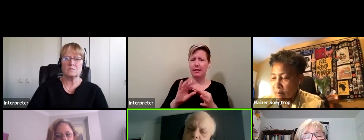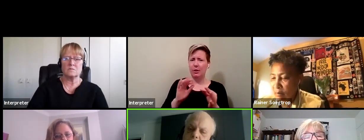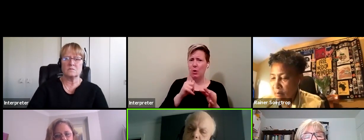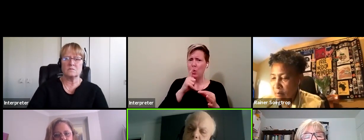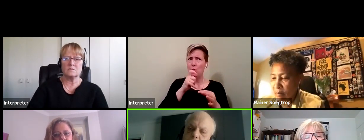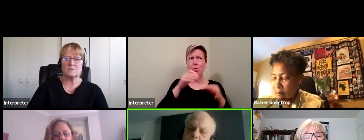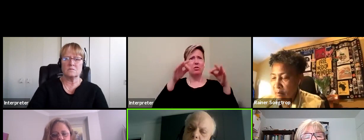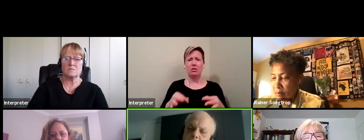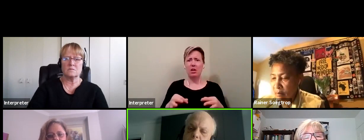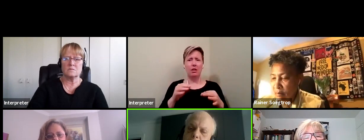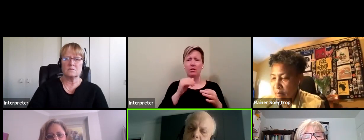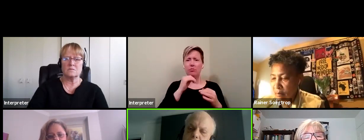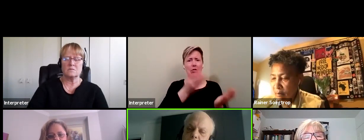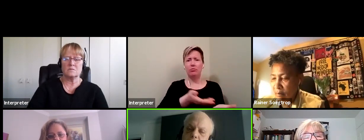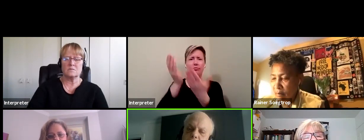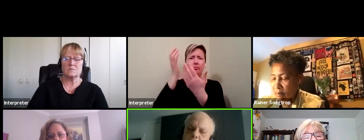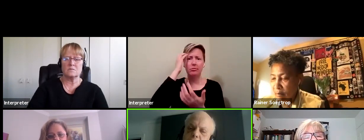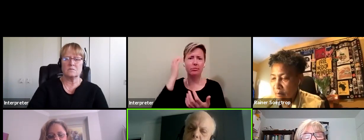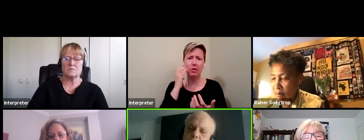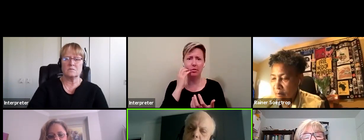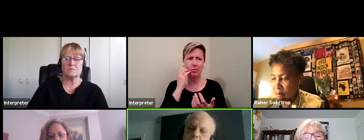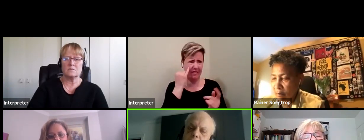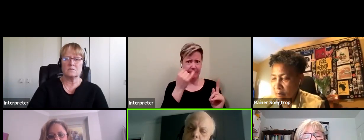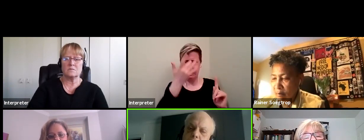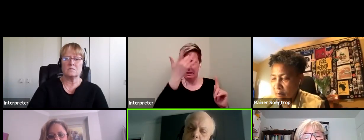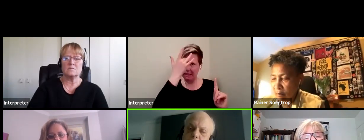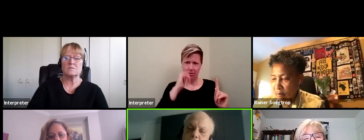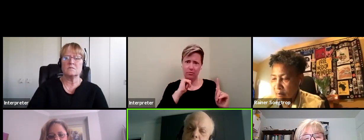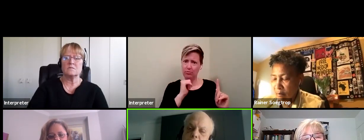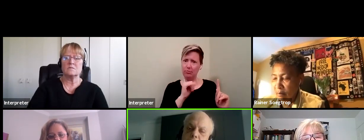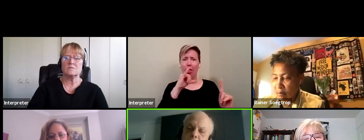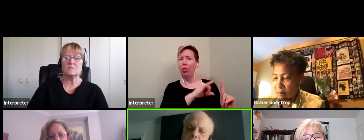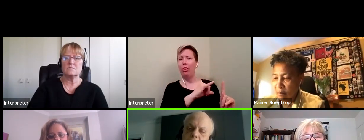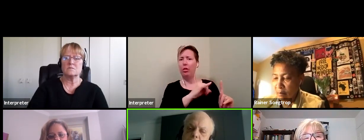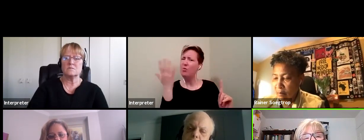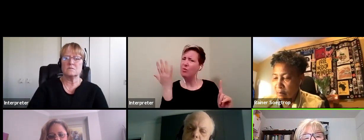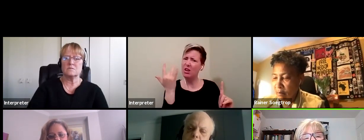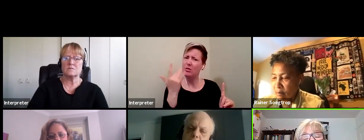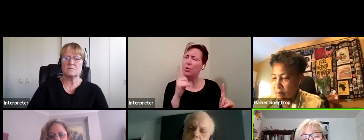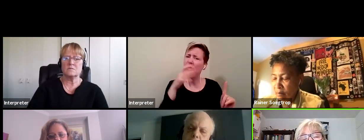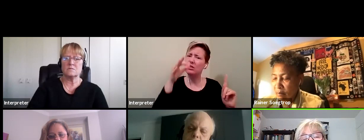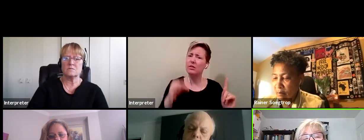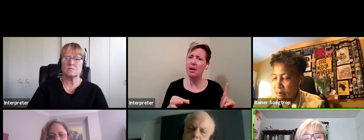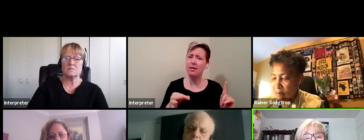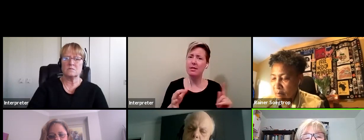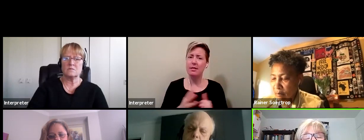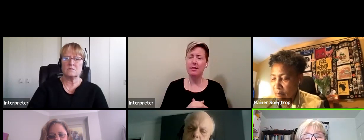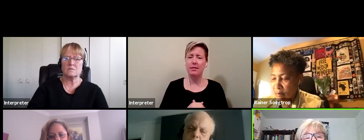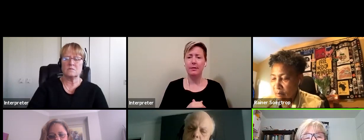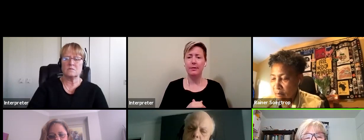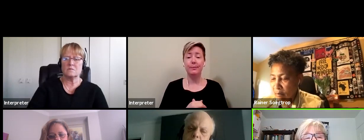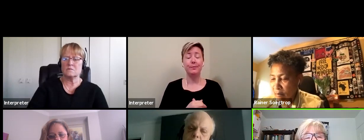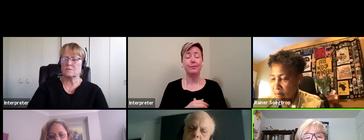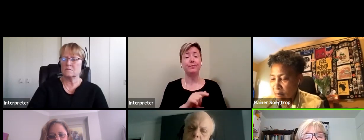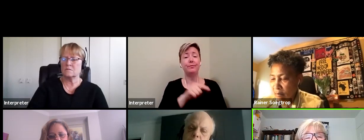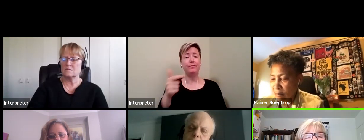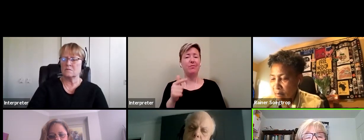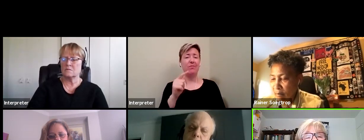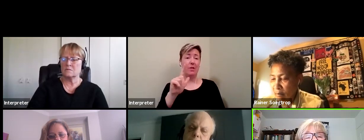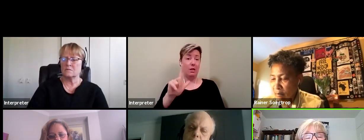to send them a patient who's sick to the hospital from a nursing home? So many of the homes have actually